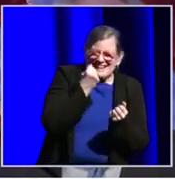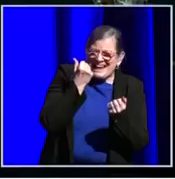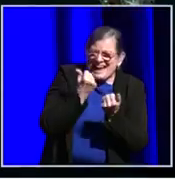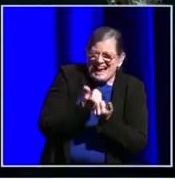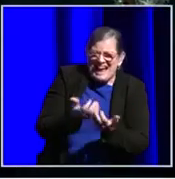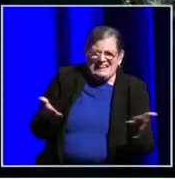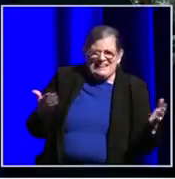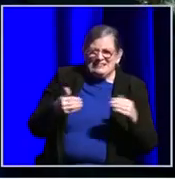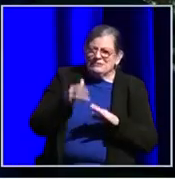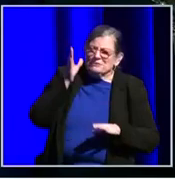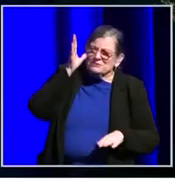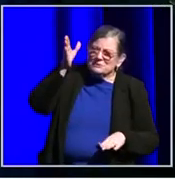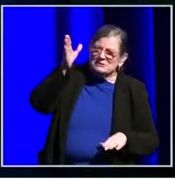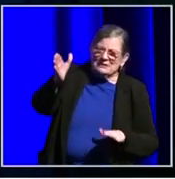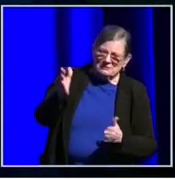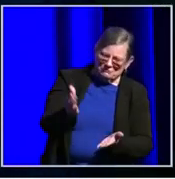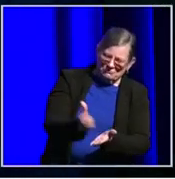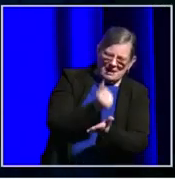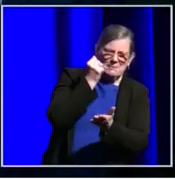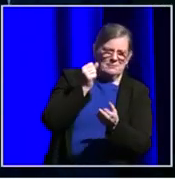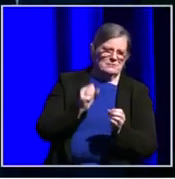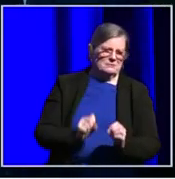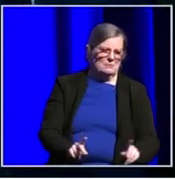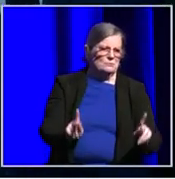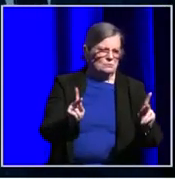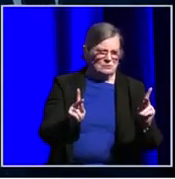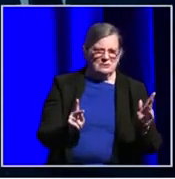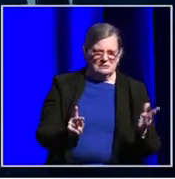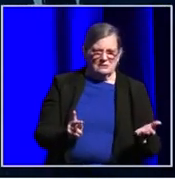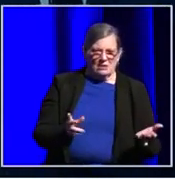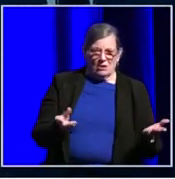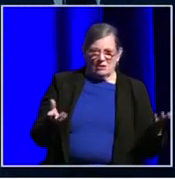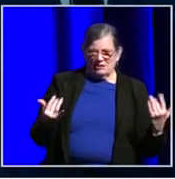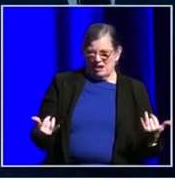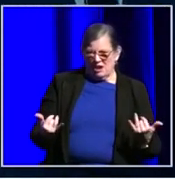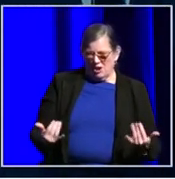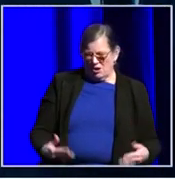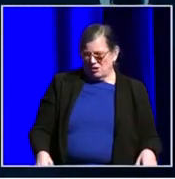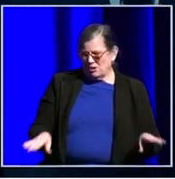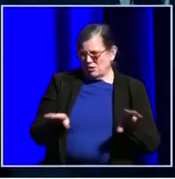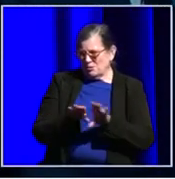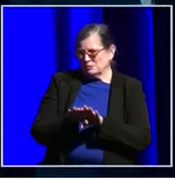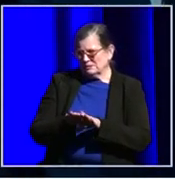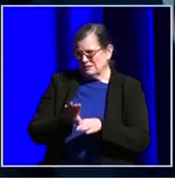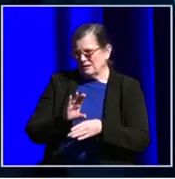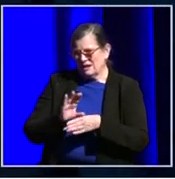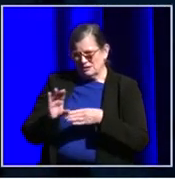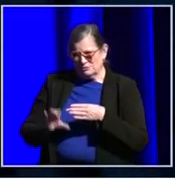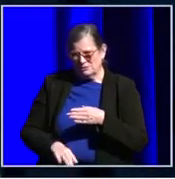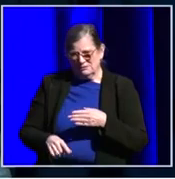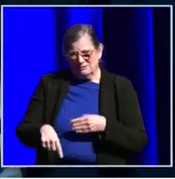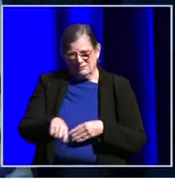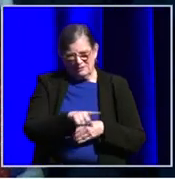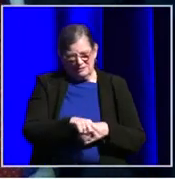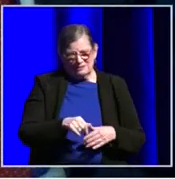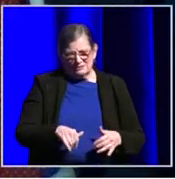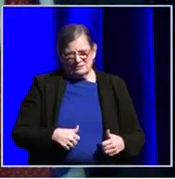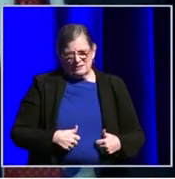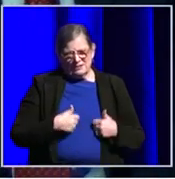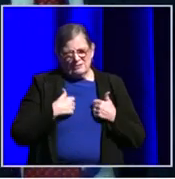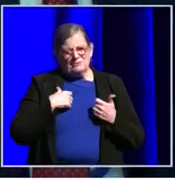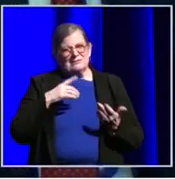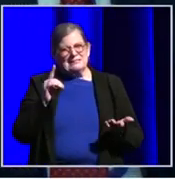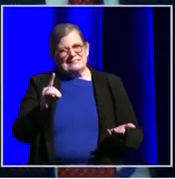So, in closing, I want to say thank you to the residents of this great city the greatest city in the world,